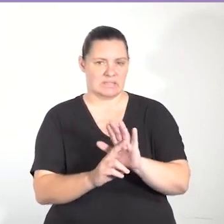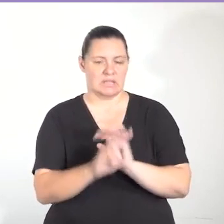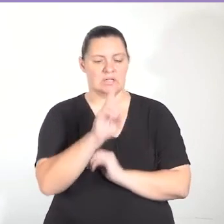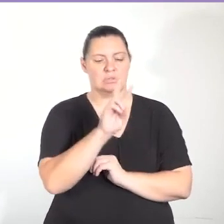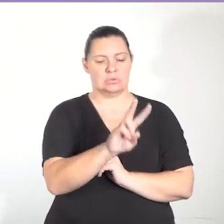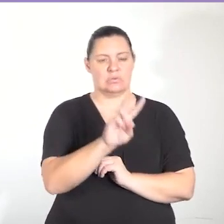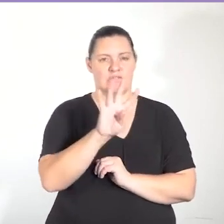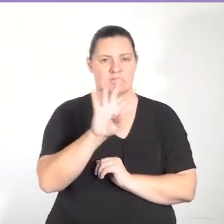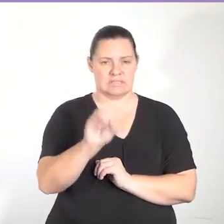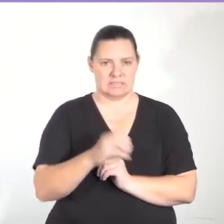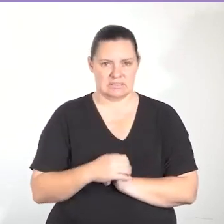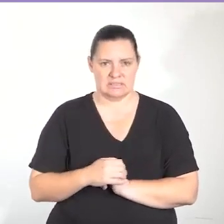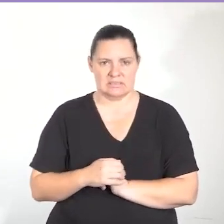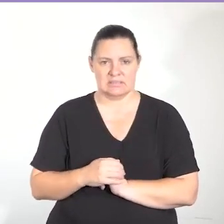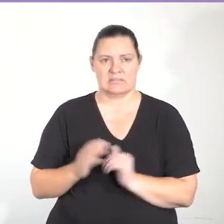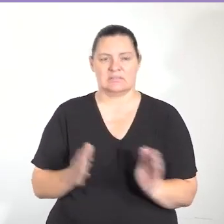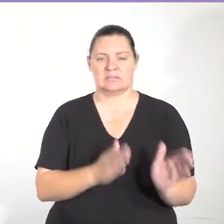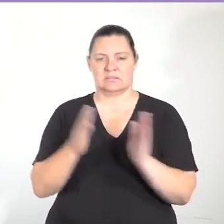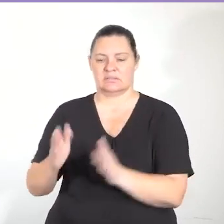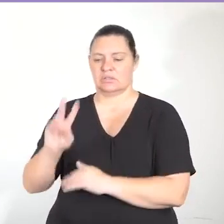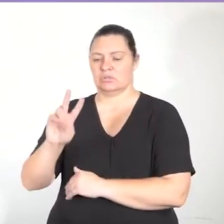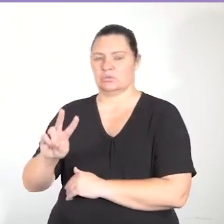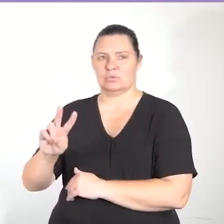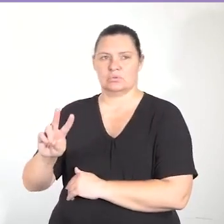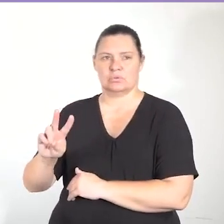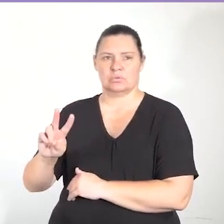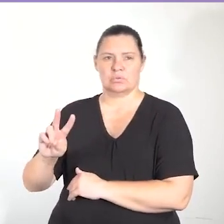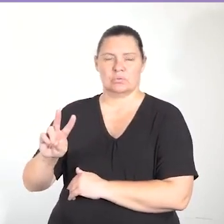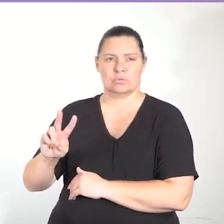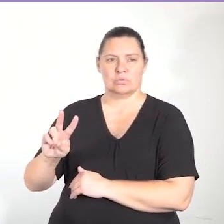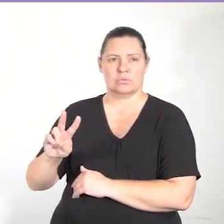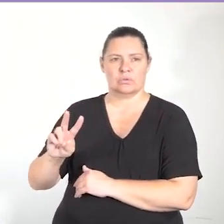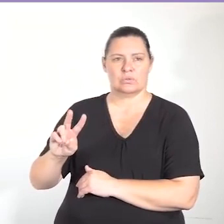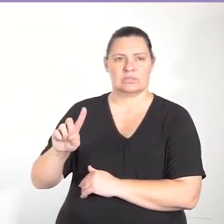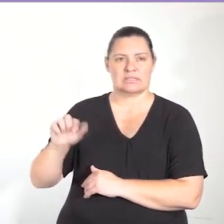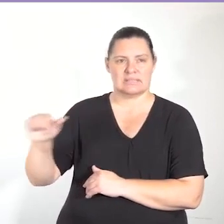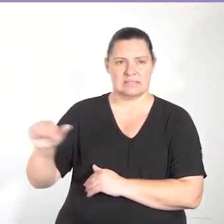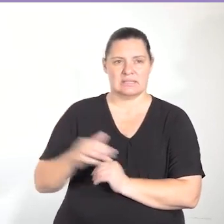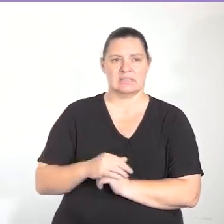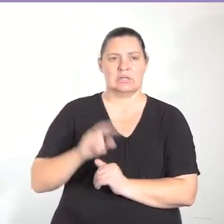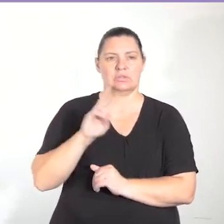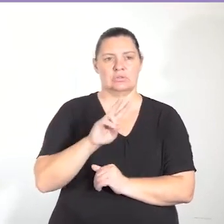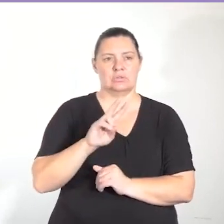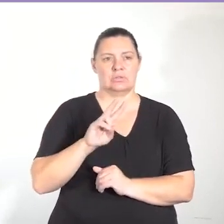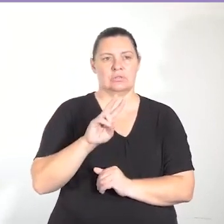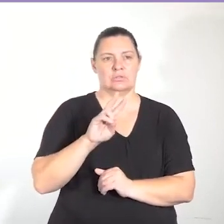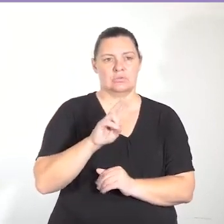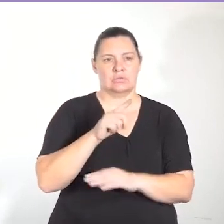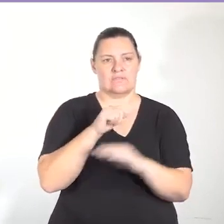represent 240. Let's do the same for 216. 216 divided by 2